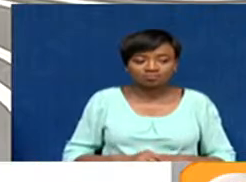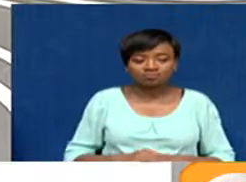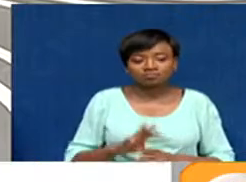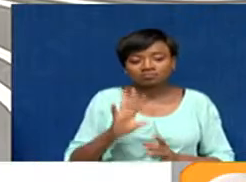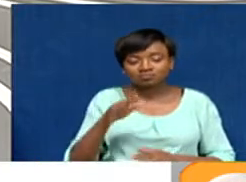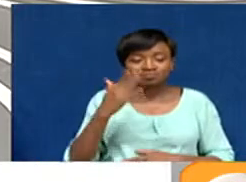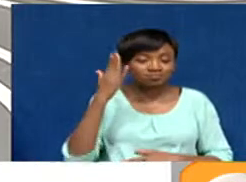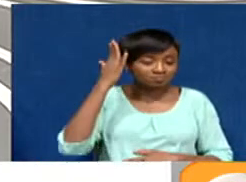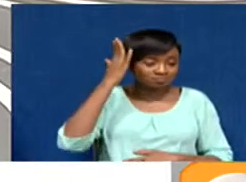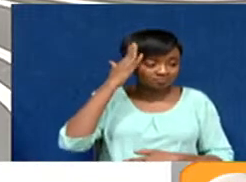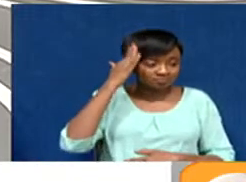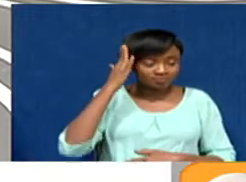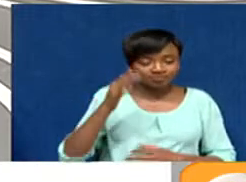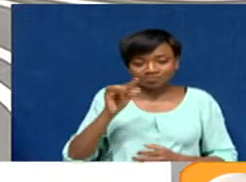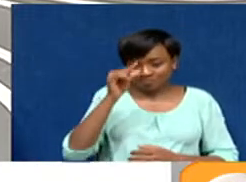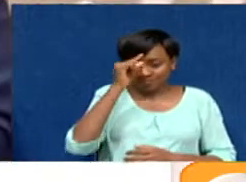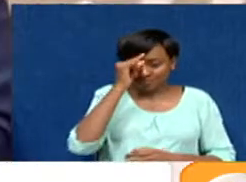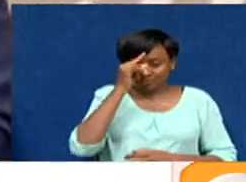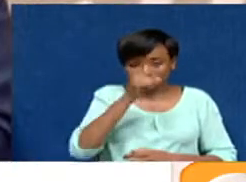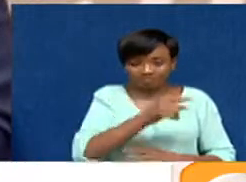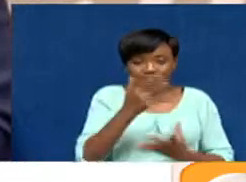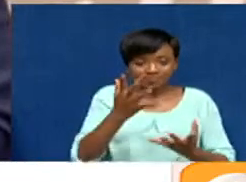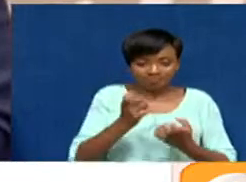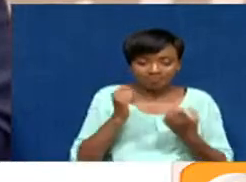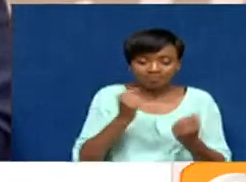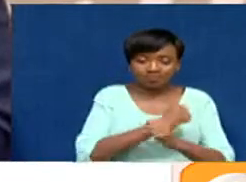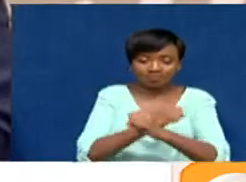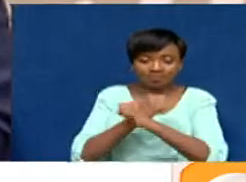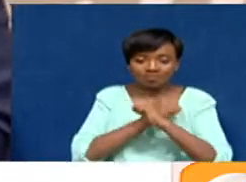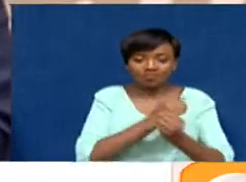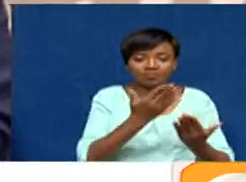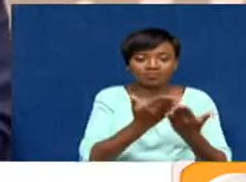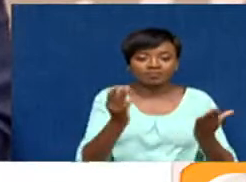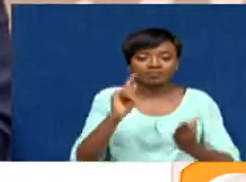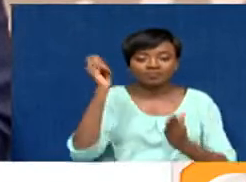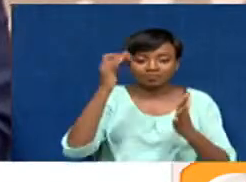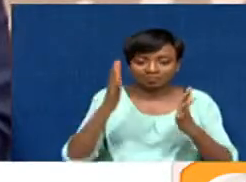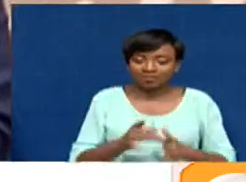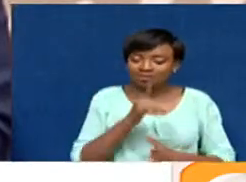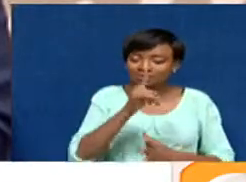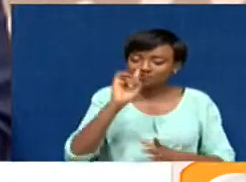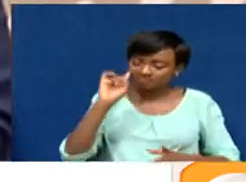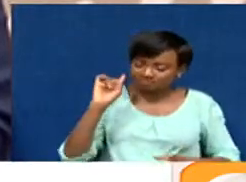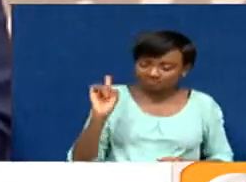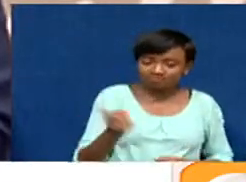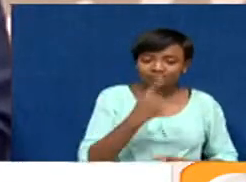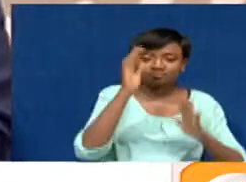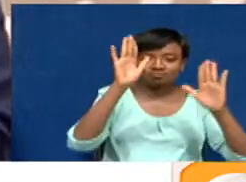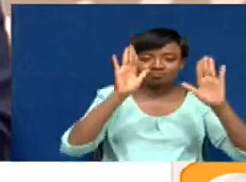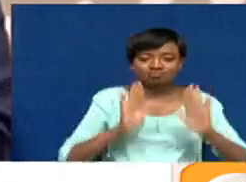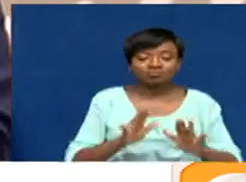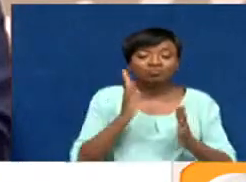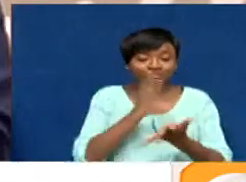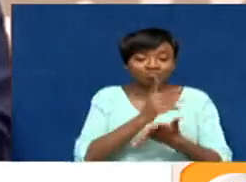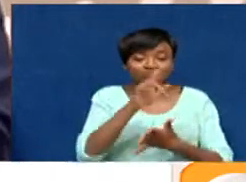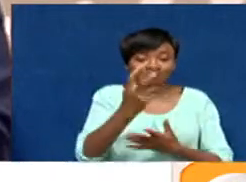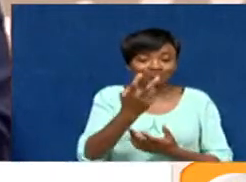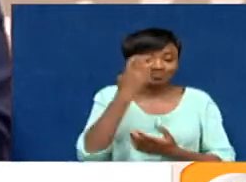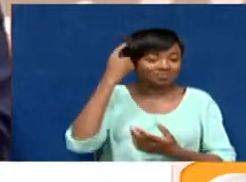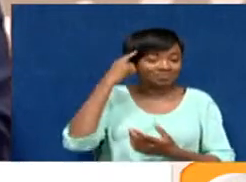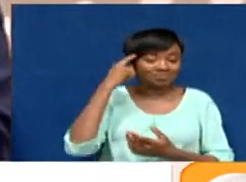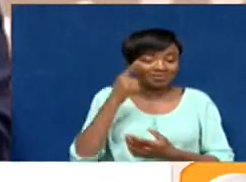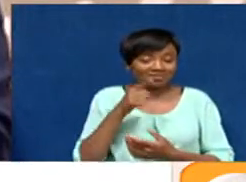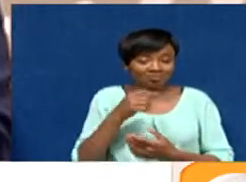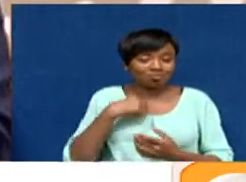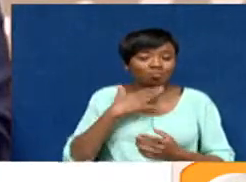day, the government has to take care of the mwananchi. That's our first priority. I know it doesn't seem like that many